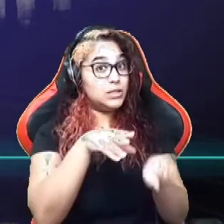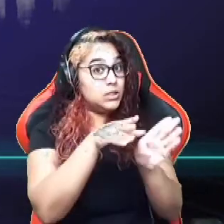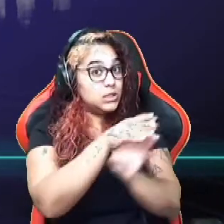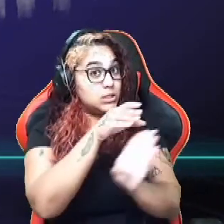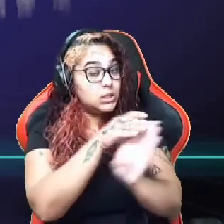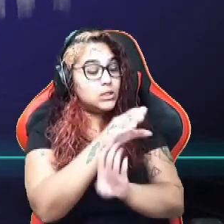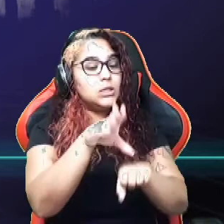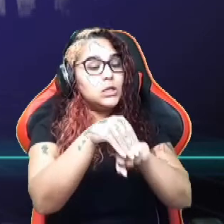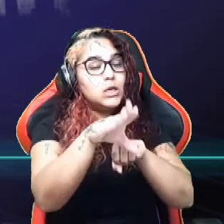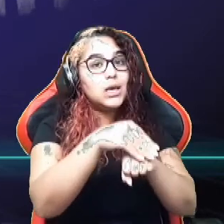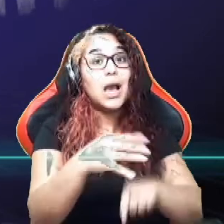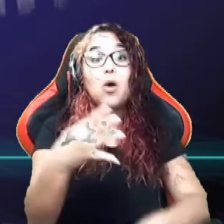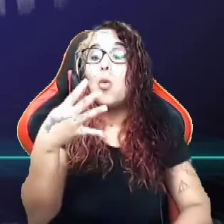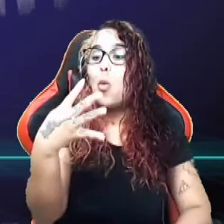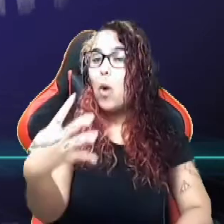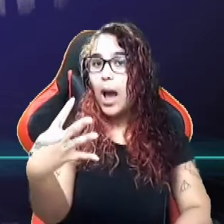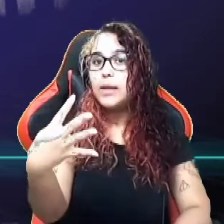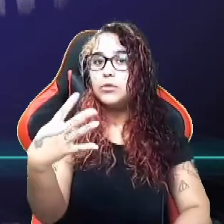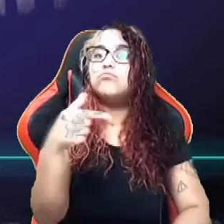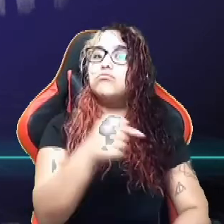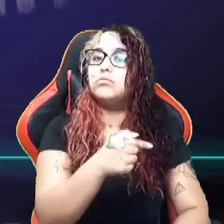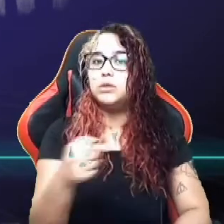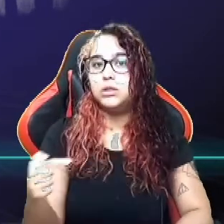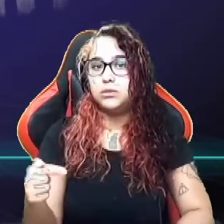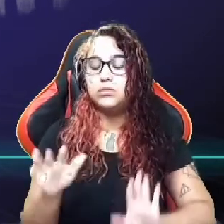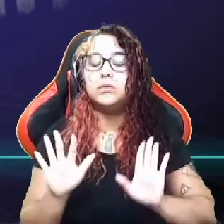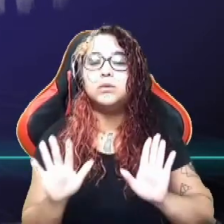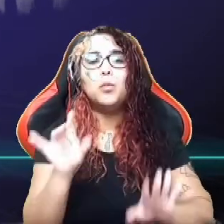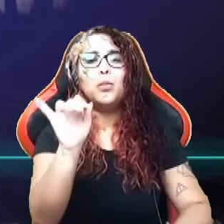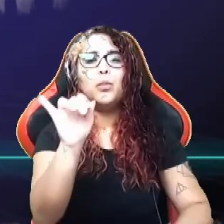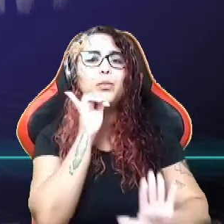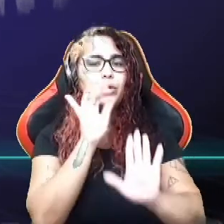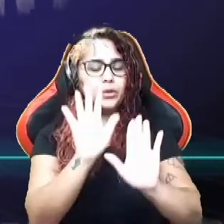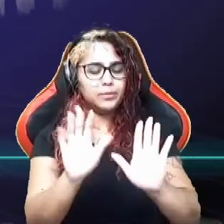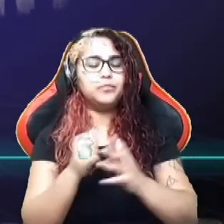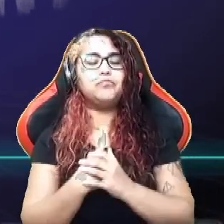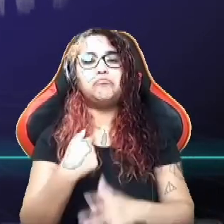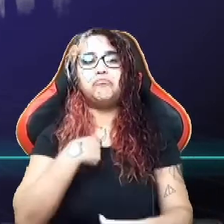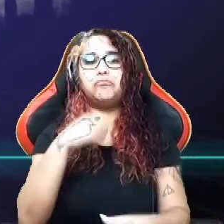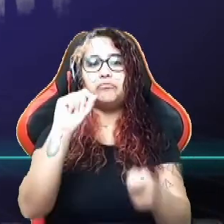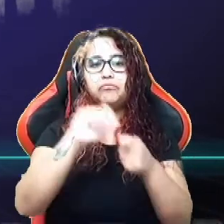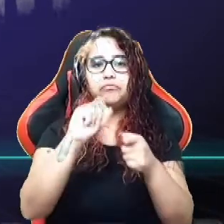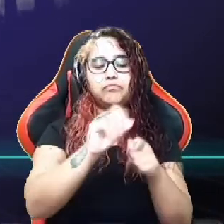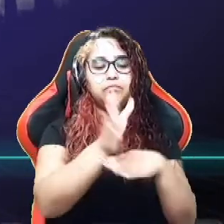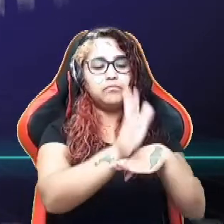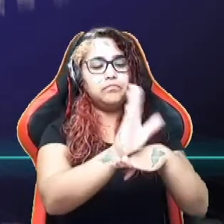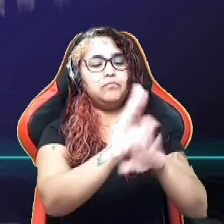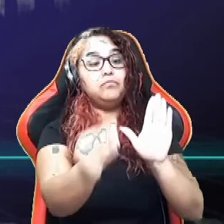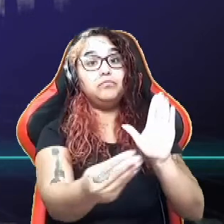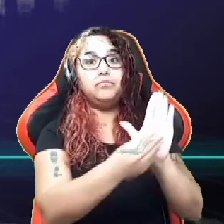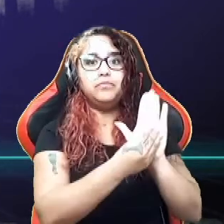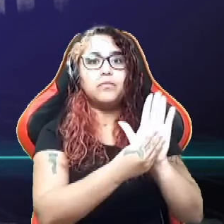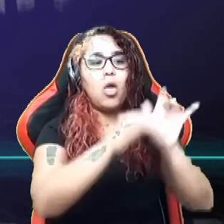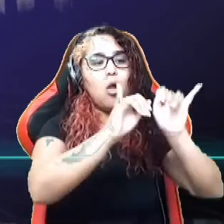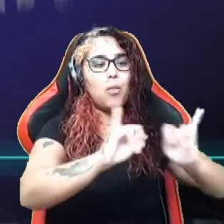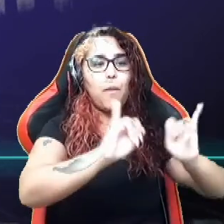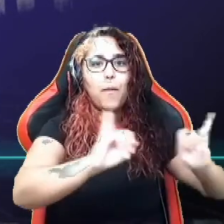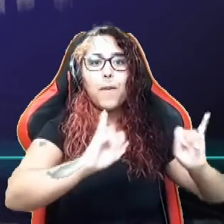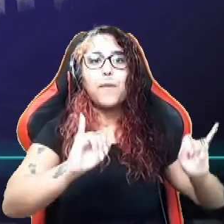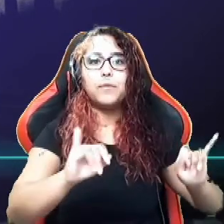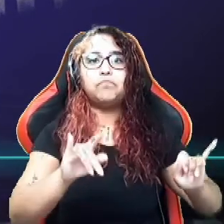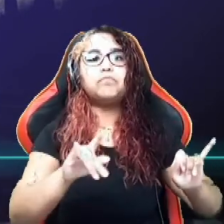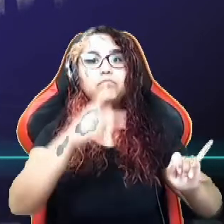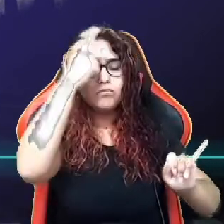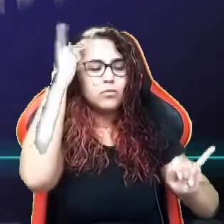posts a week. And especially for games, this is really applicable because sometimes we create a video, it's